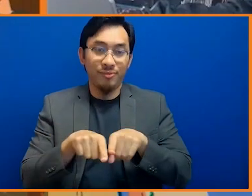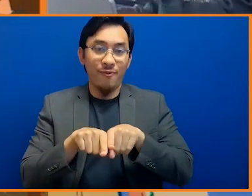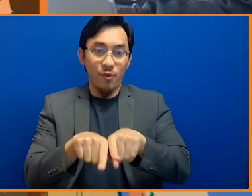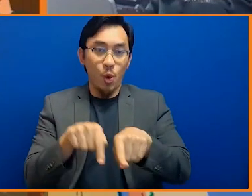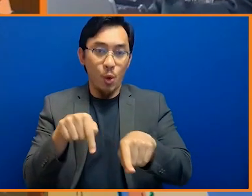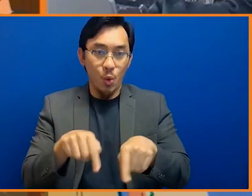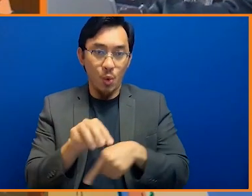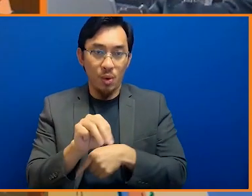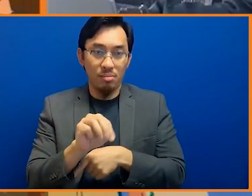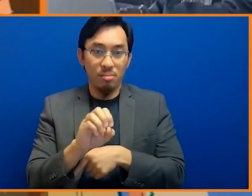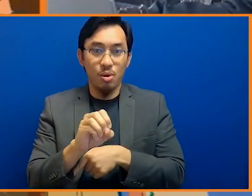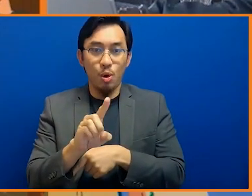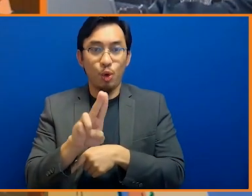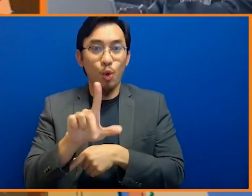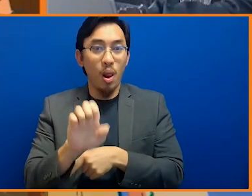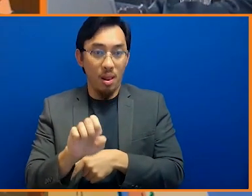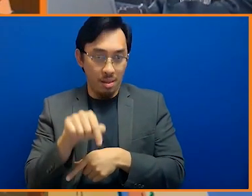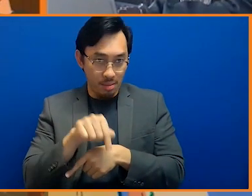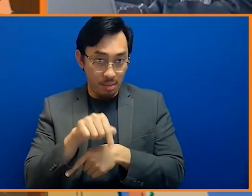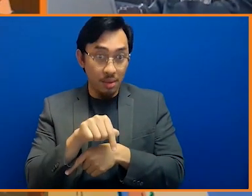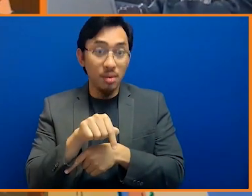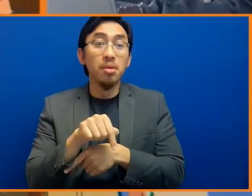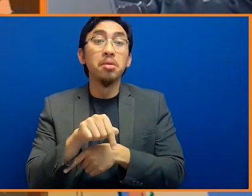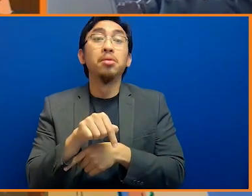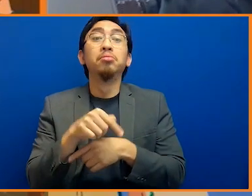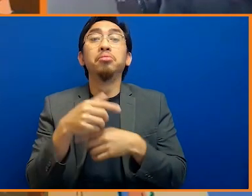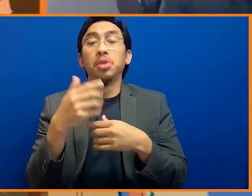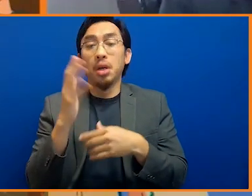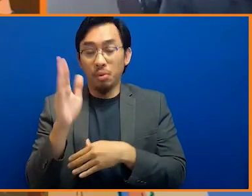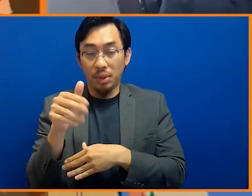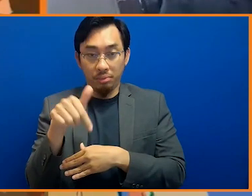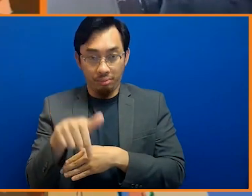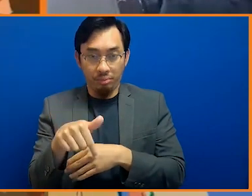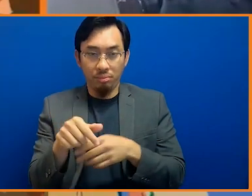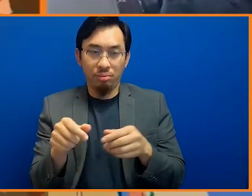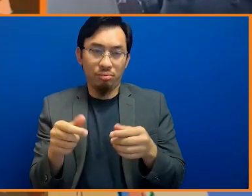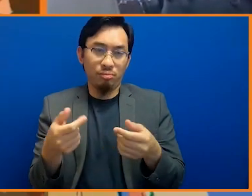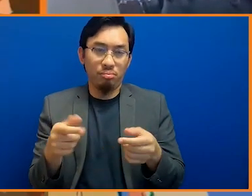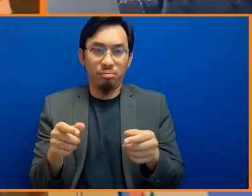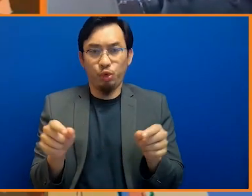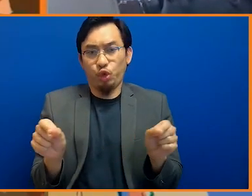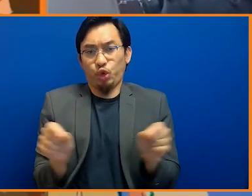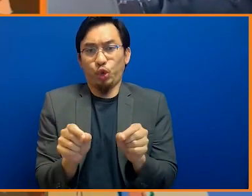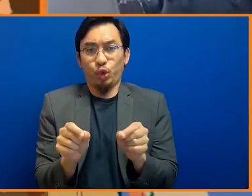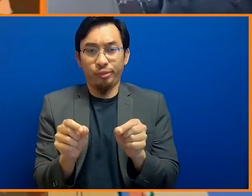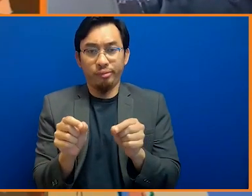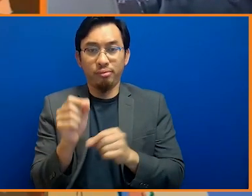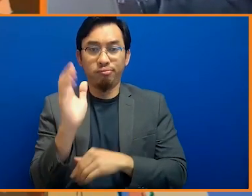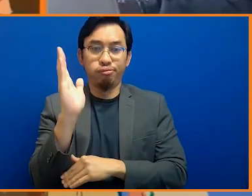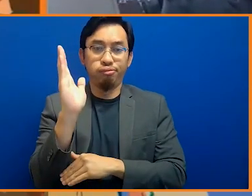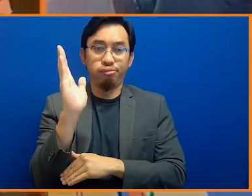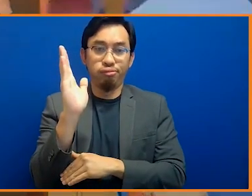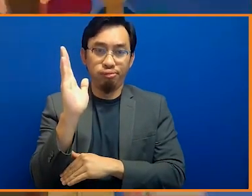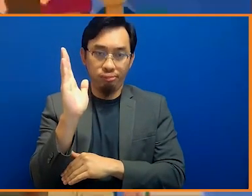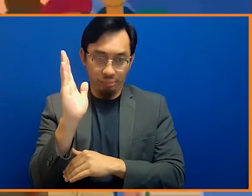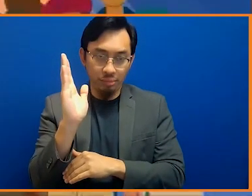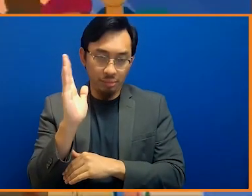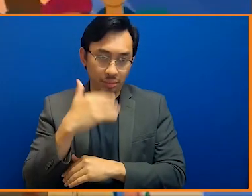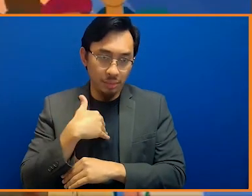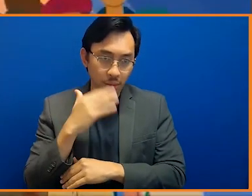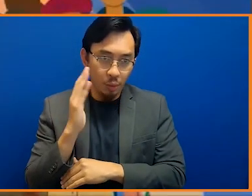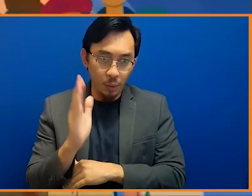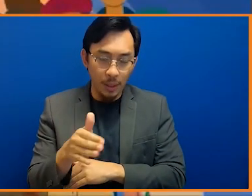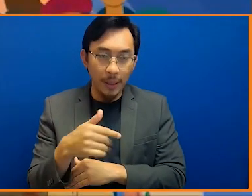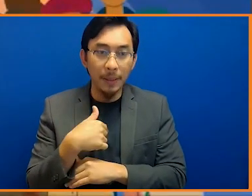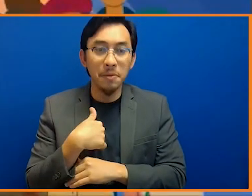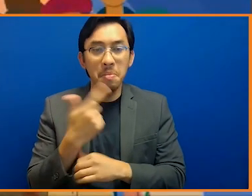to in this module. First, I will deliver a short presentation. Some